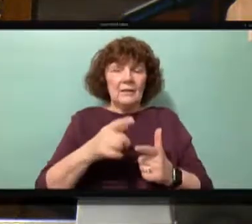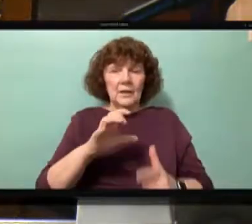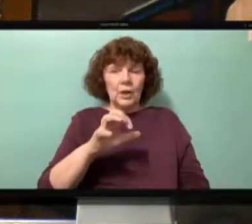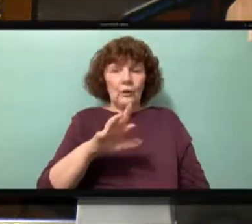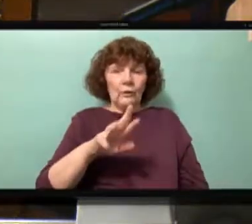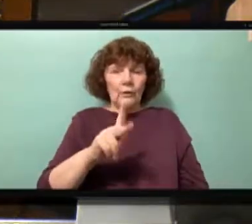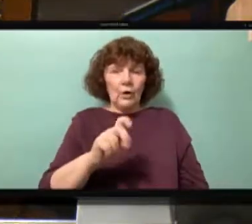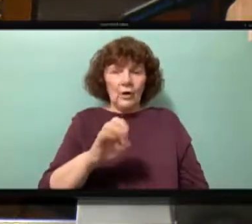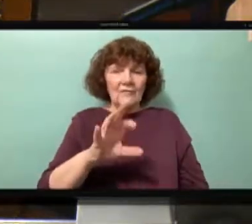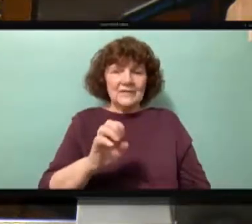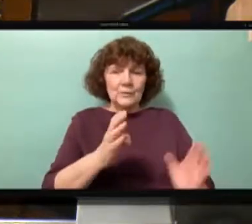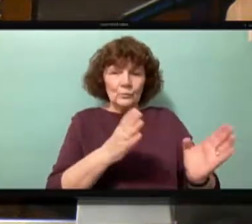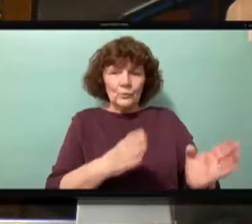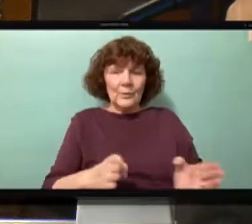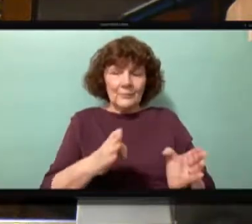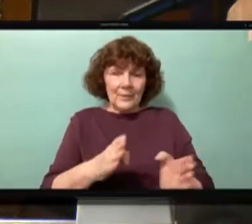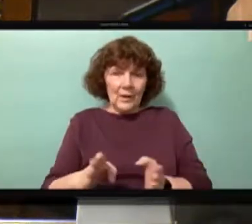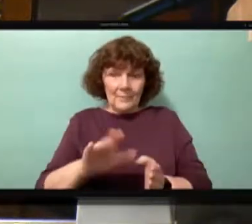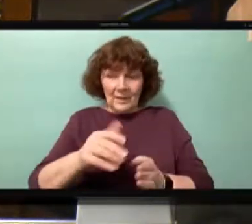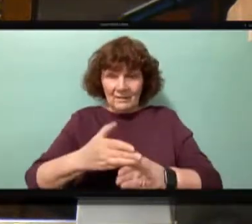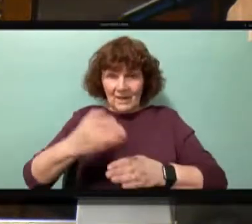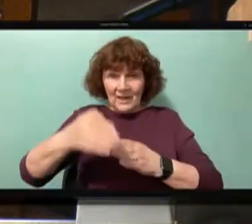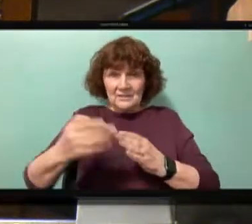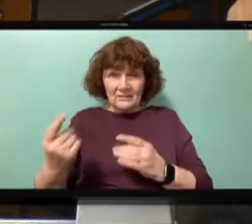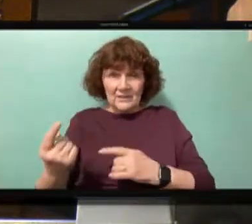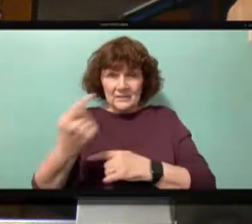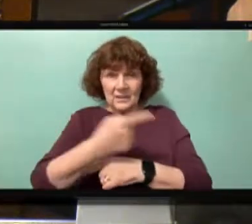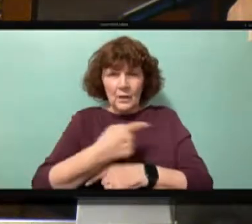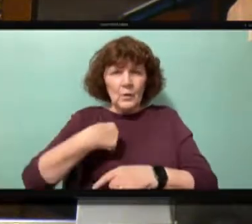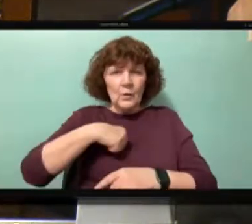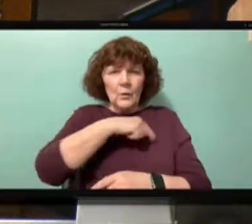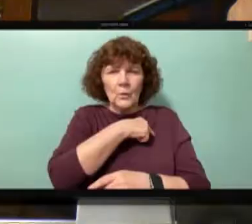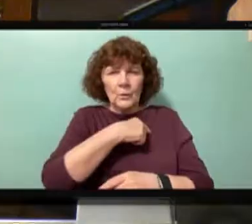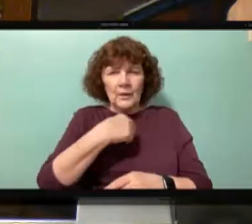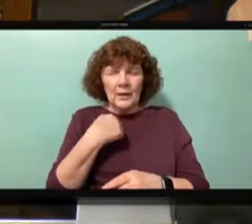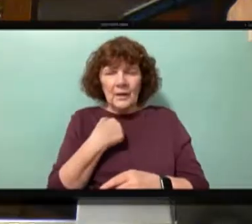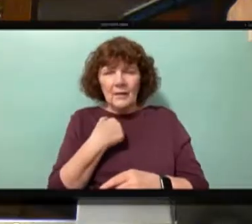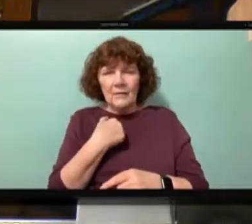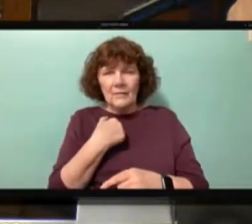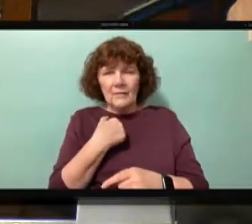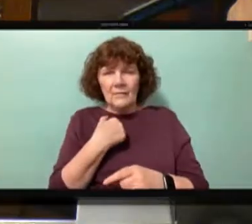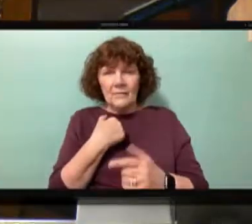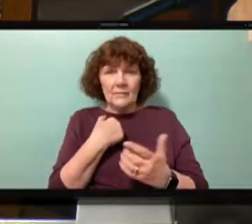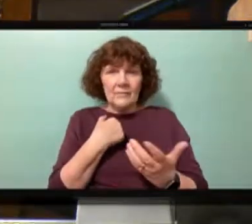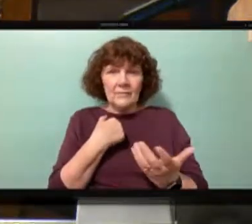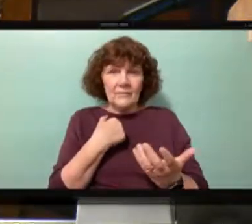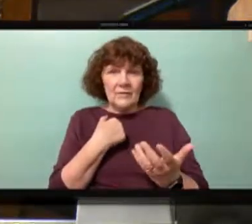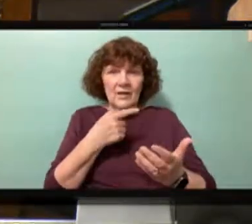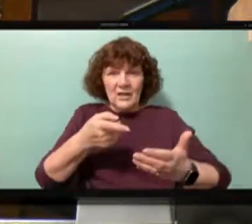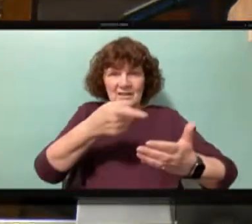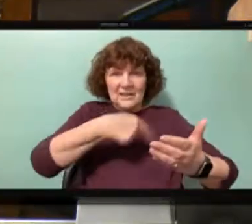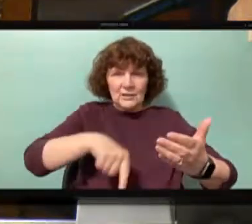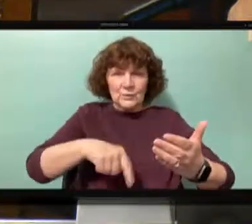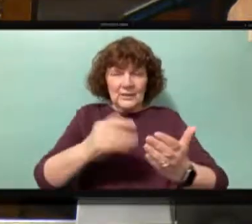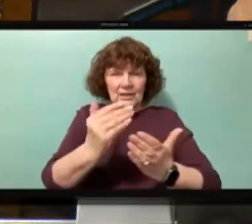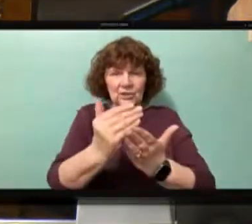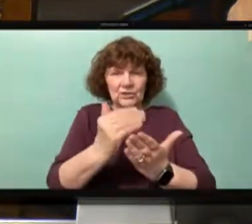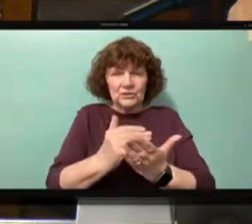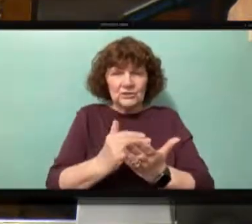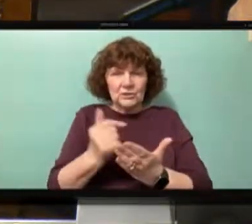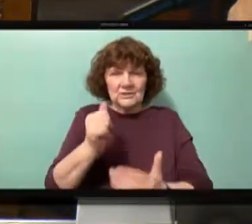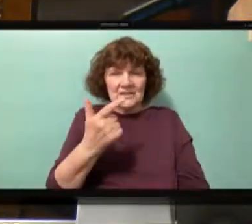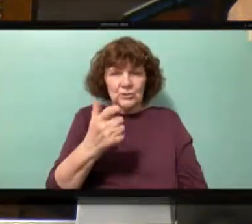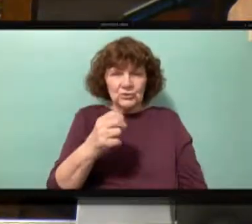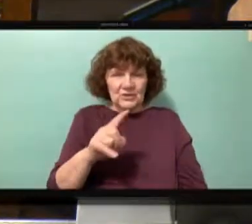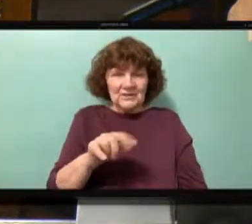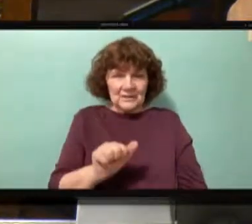know, generally by the end of the day, we have the next week's agenda before us. We will be